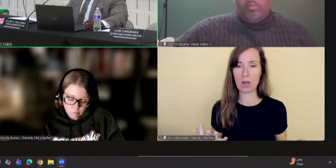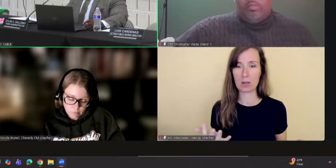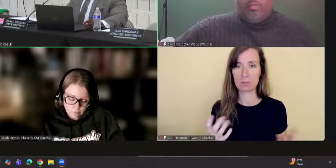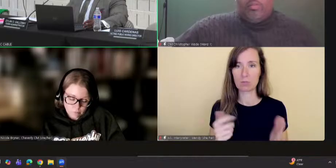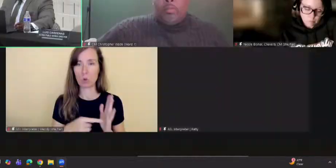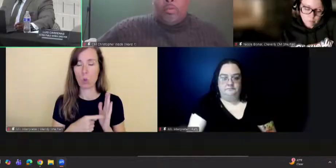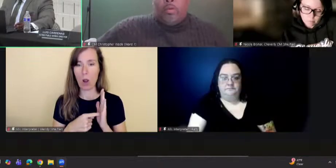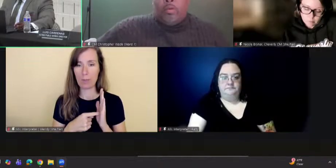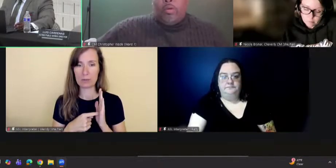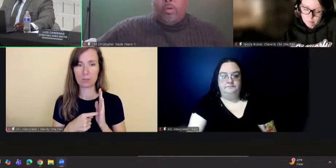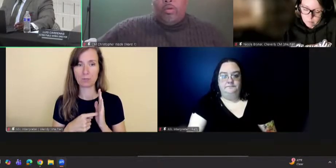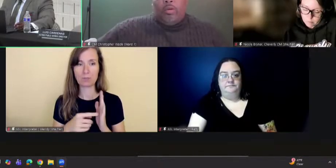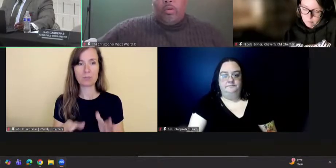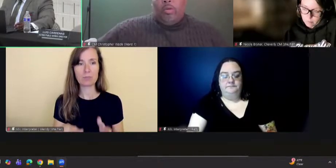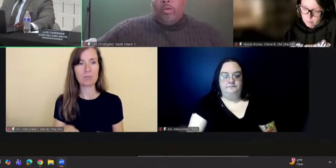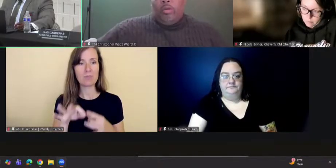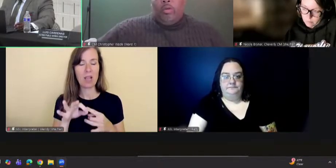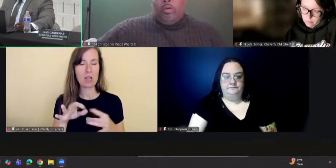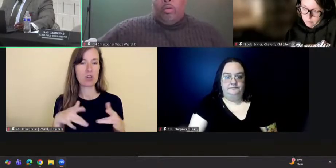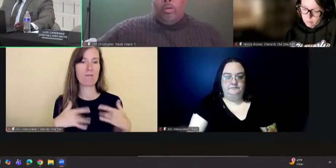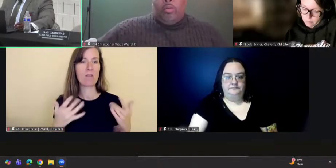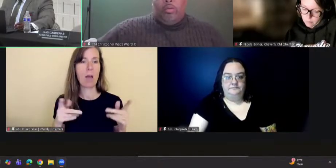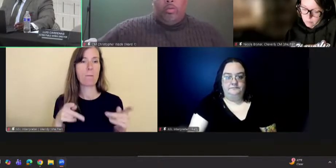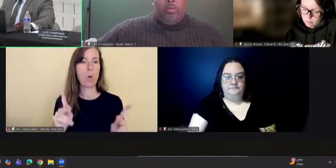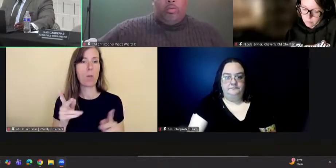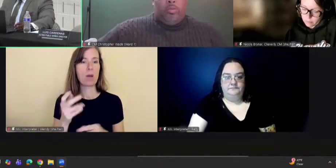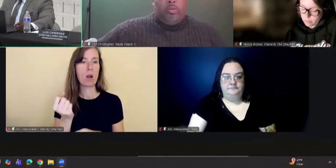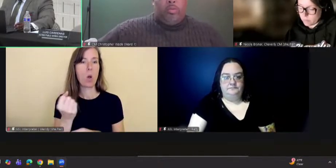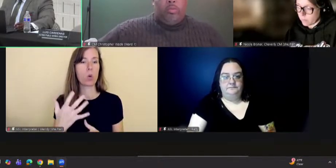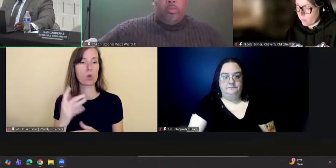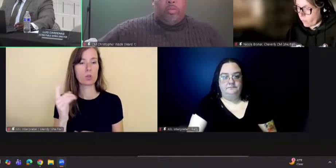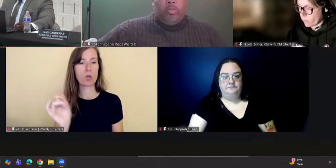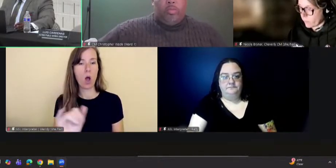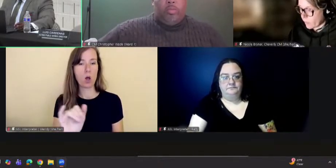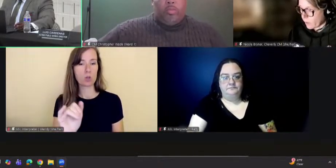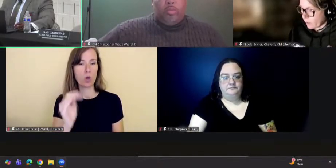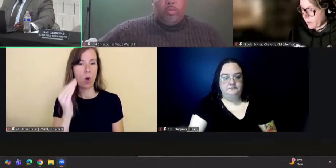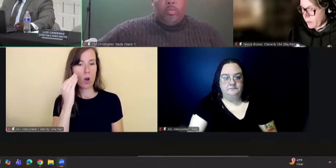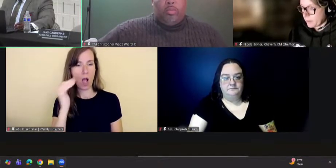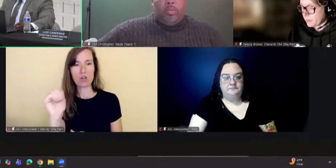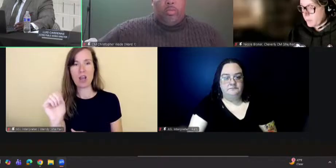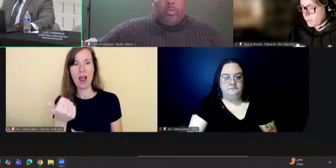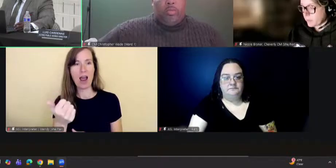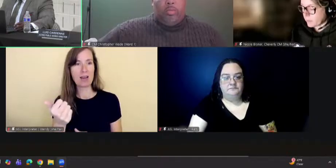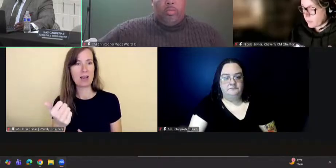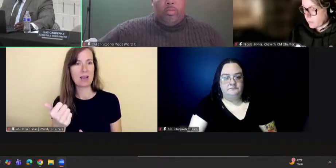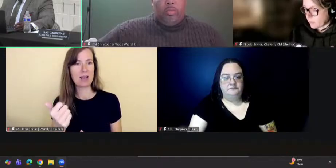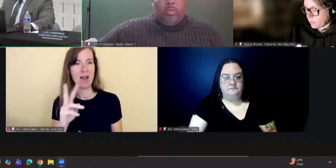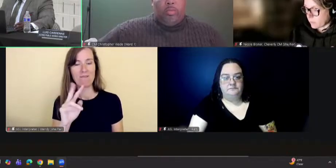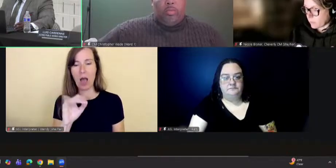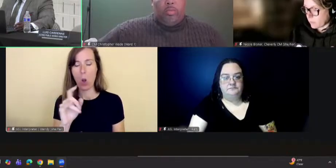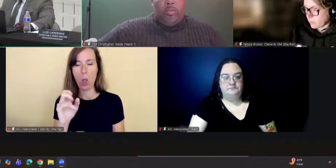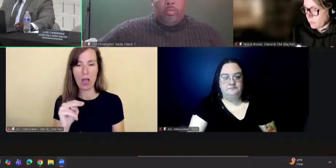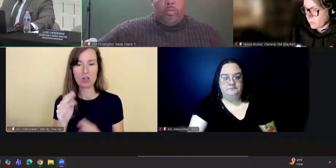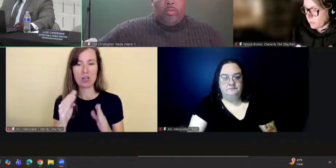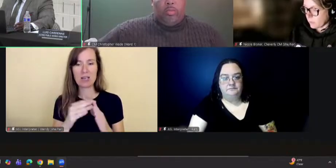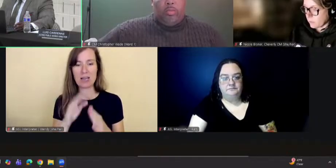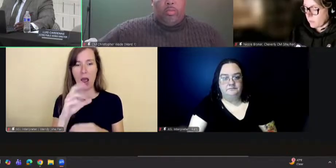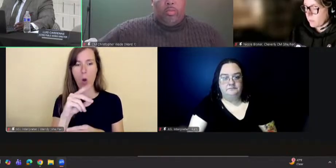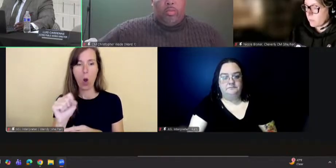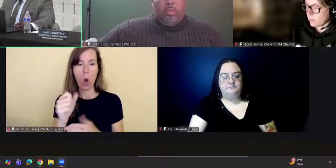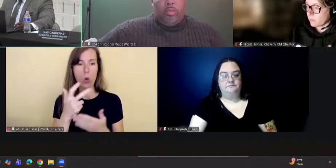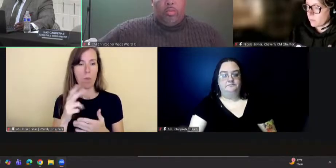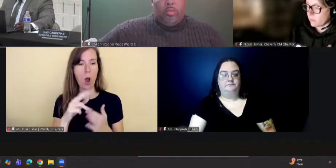permit holders also acknowledge that any violations of town codes, park rules, regulations, or laws